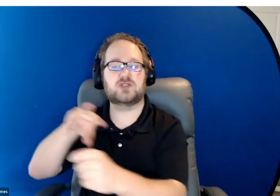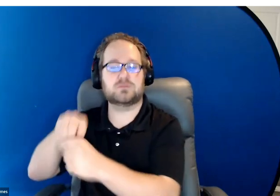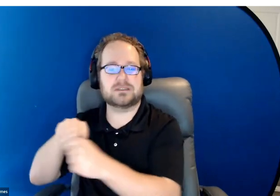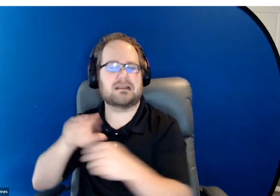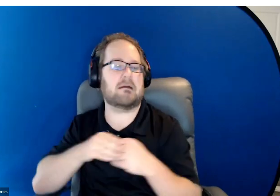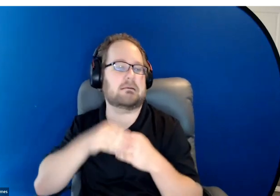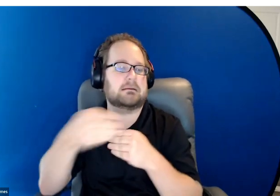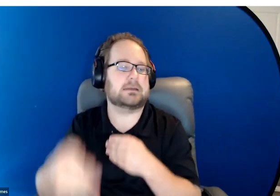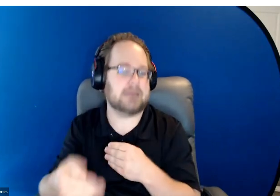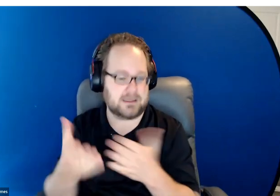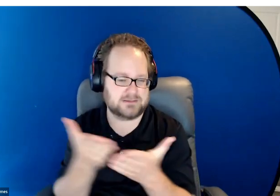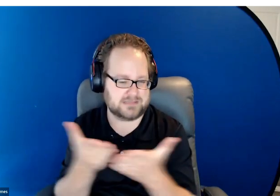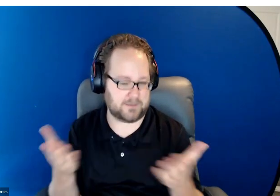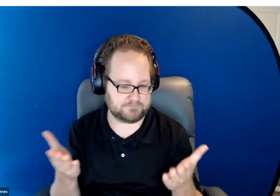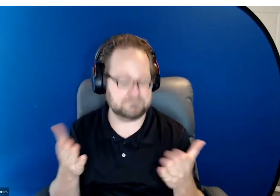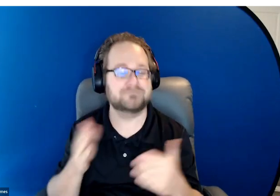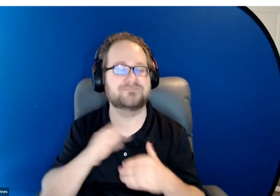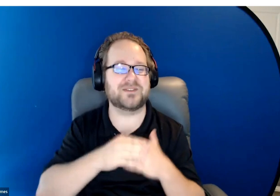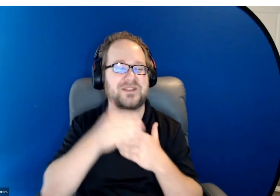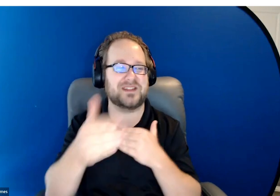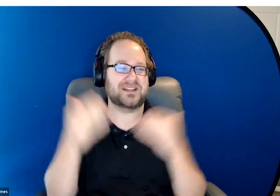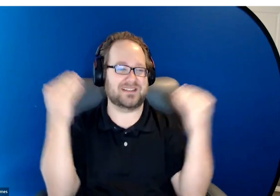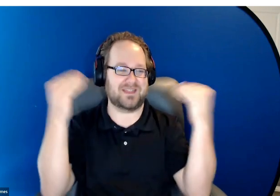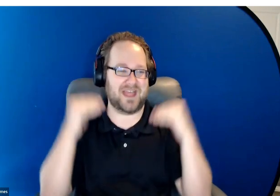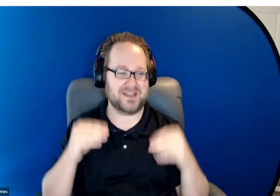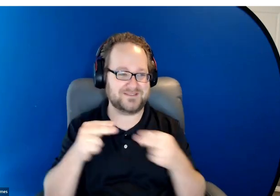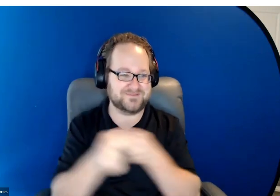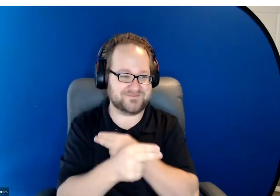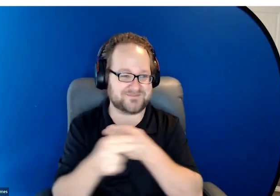steps. Next slide.